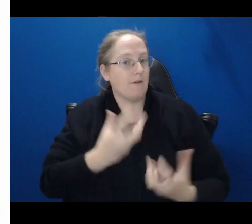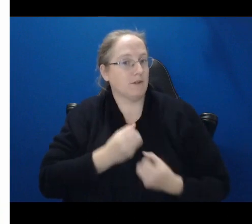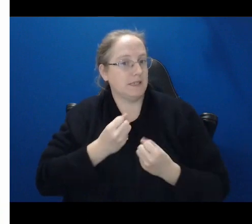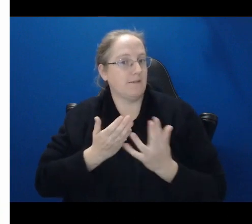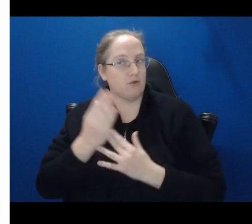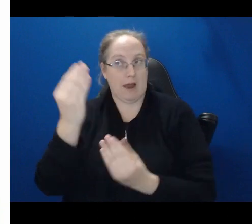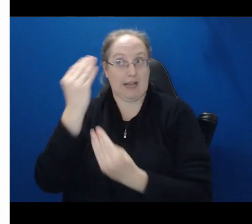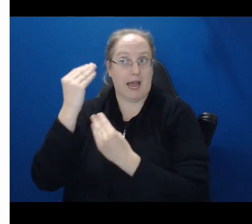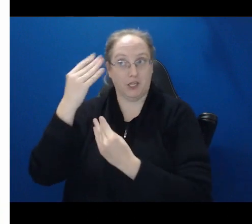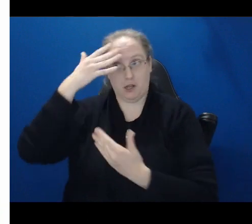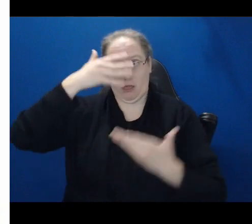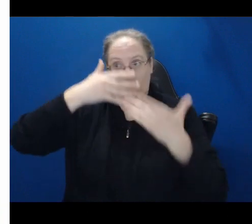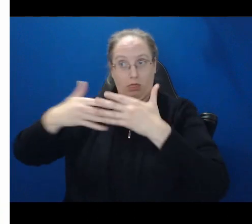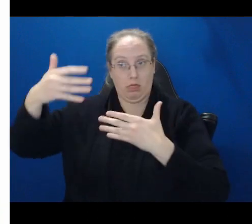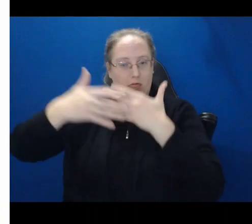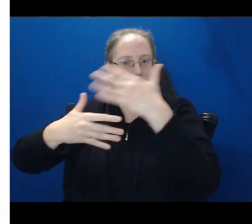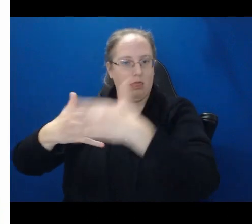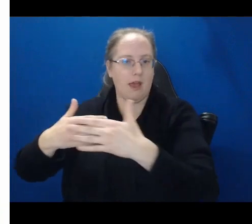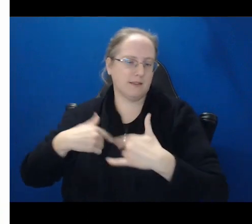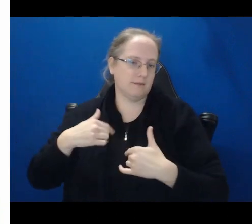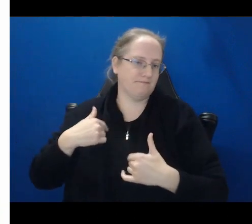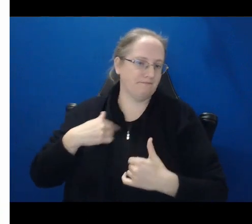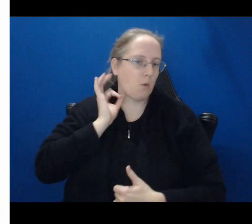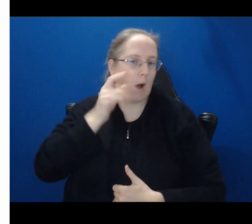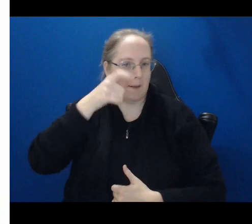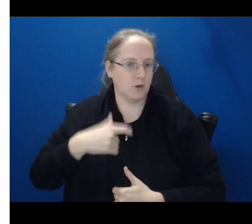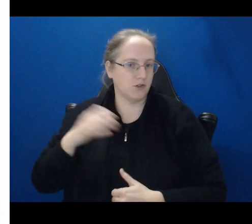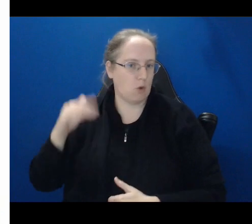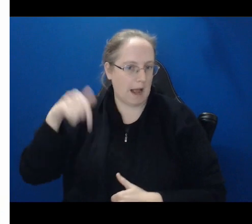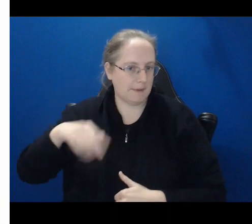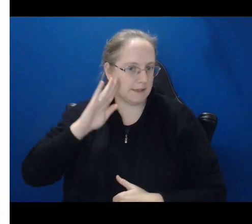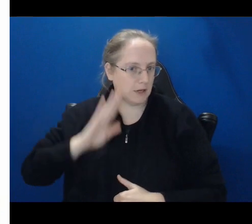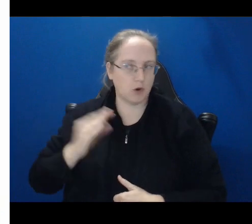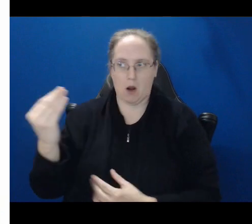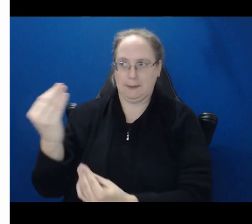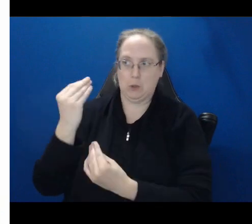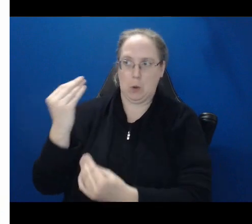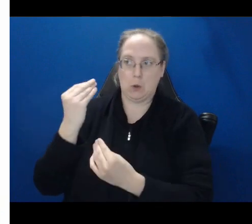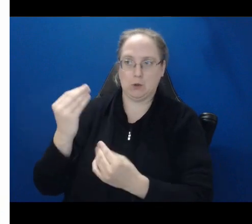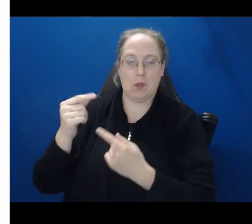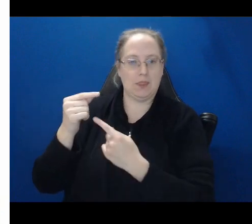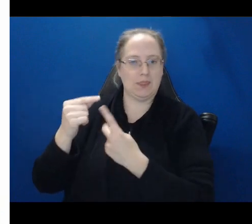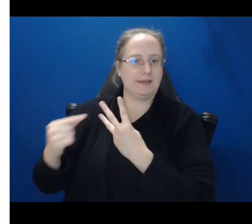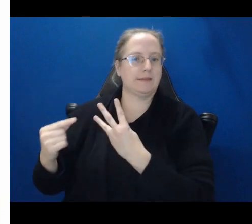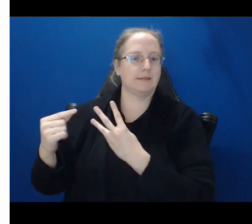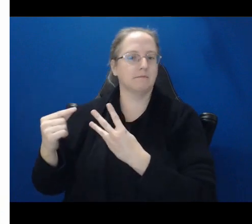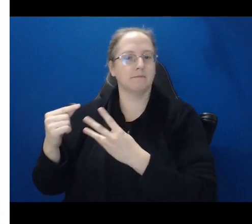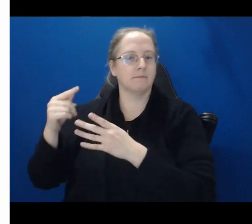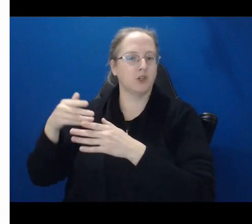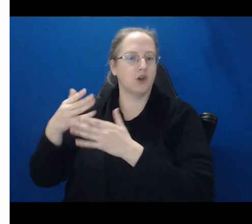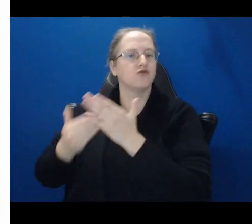a white person in this country, where you're fed these sort of coherent nationalist narratives